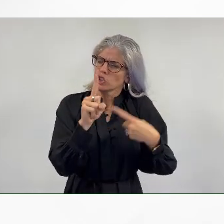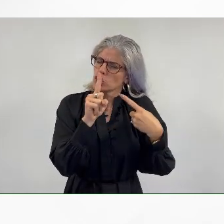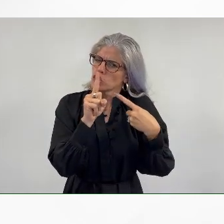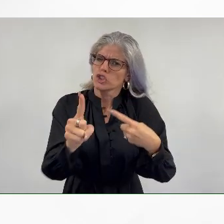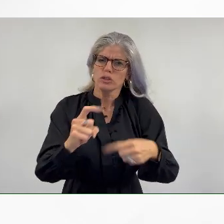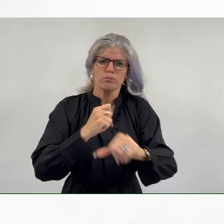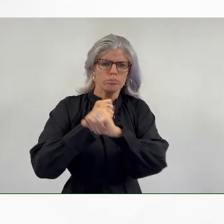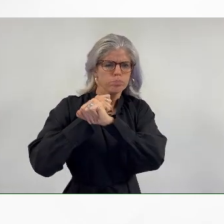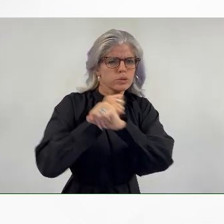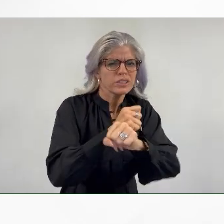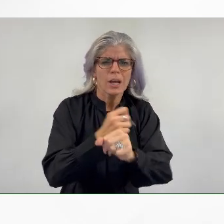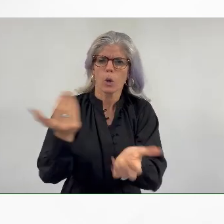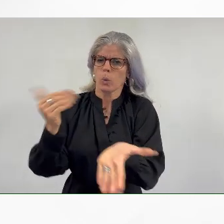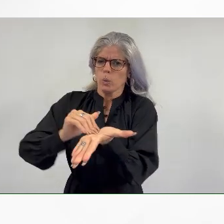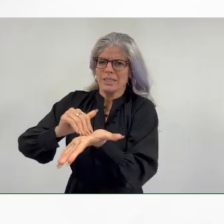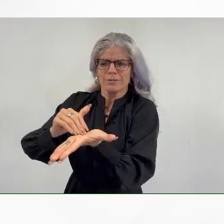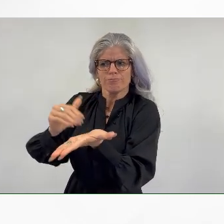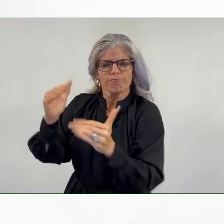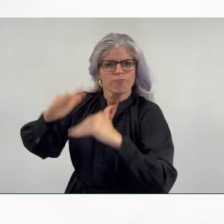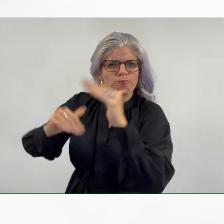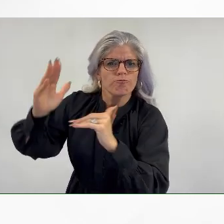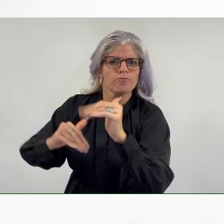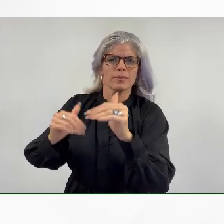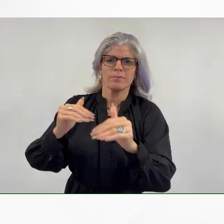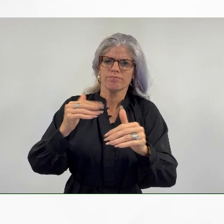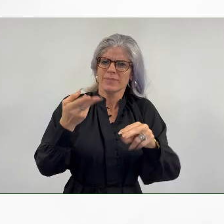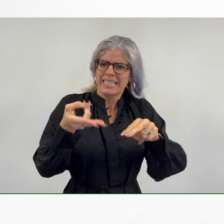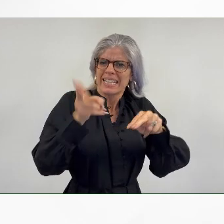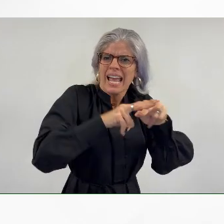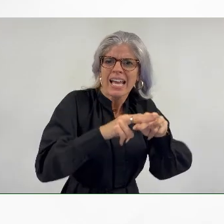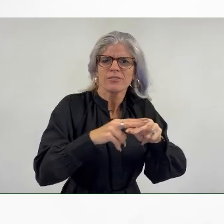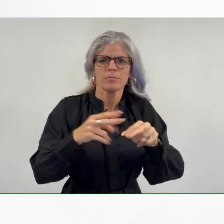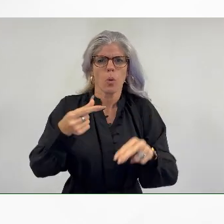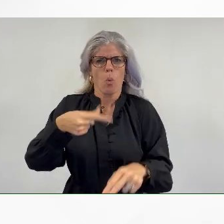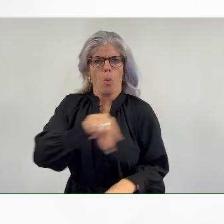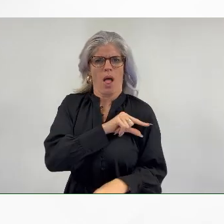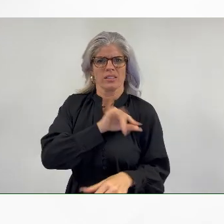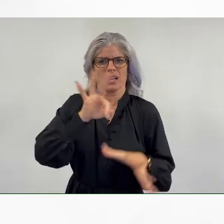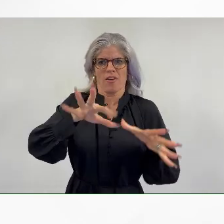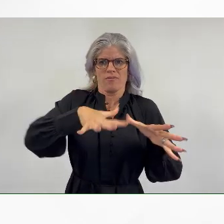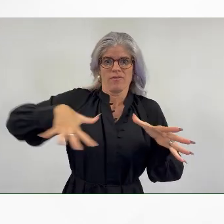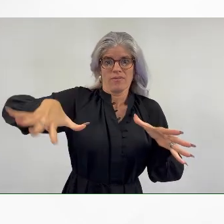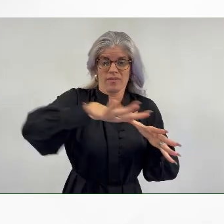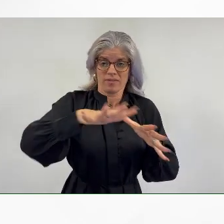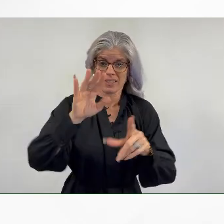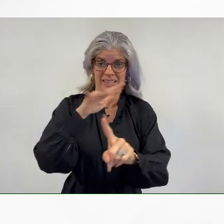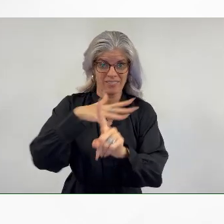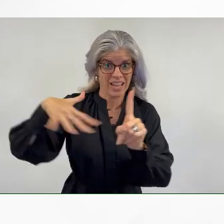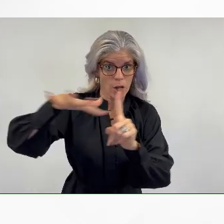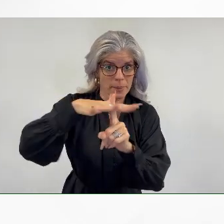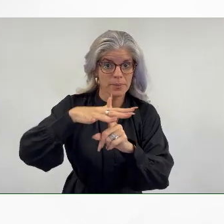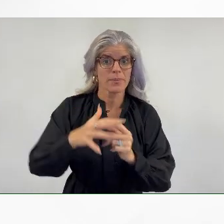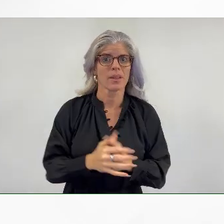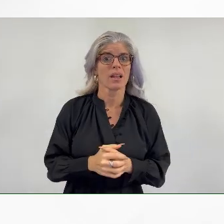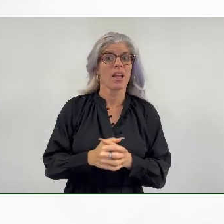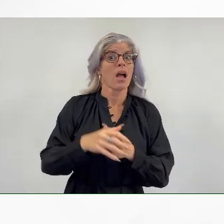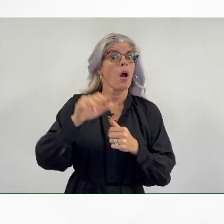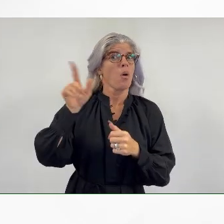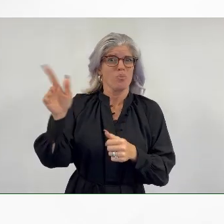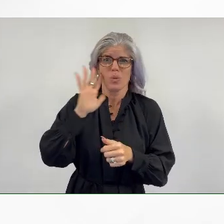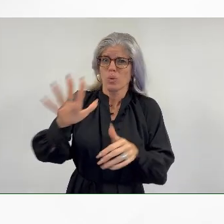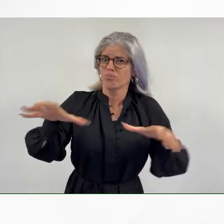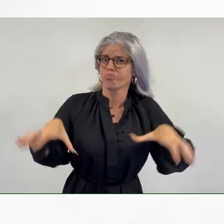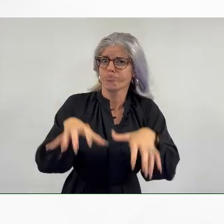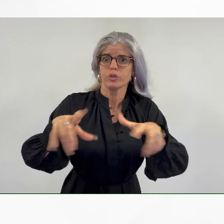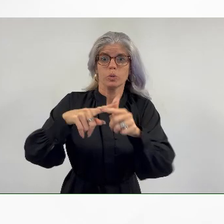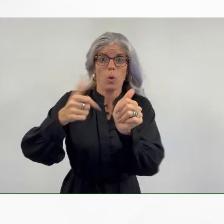to protect, restore, and enhance the quality of the environment, to avoid or minimize adverse impacts to the